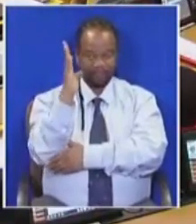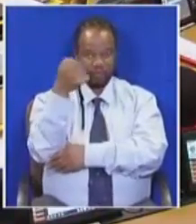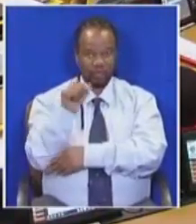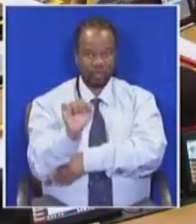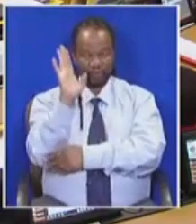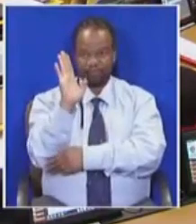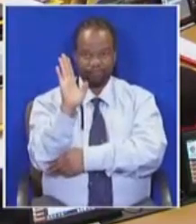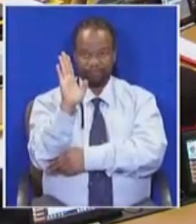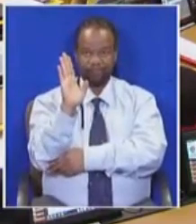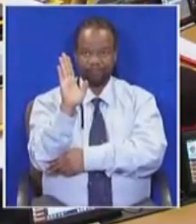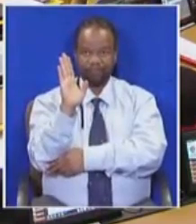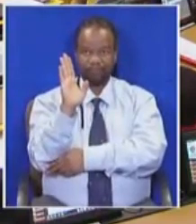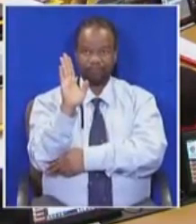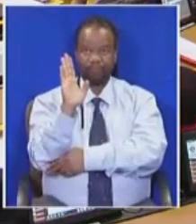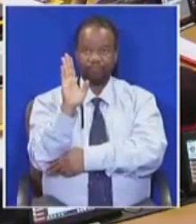King,